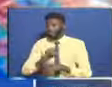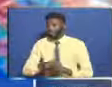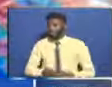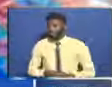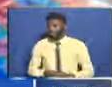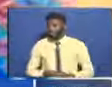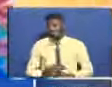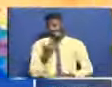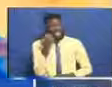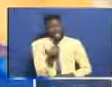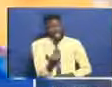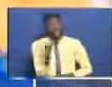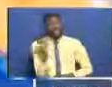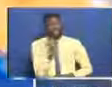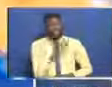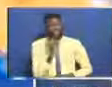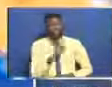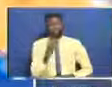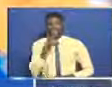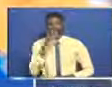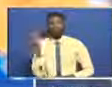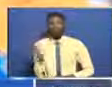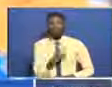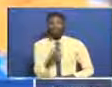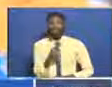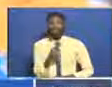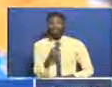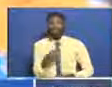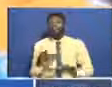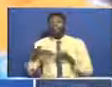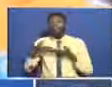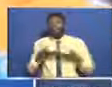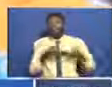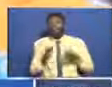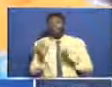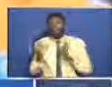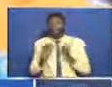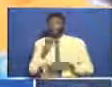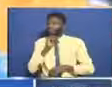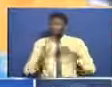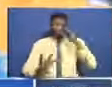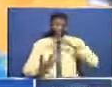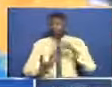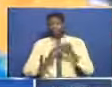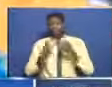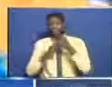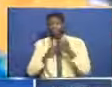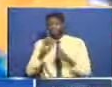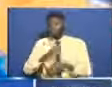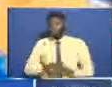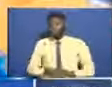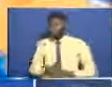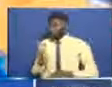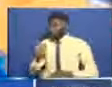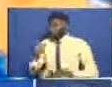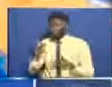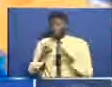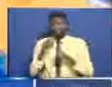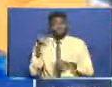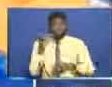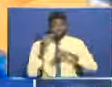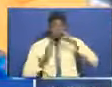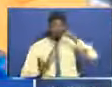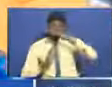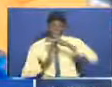The youngest patient is a two-month-old infant, while the oldest is 91. Nairobi NCI counties lead with a number